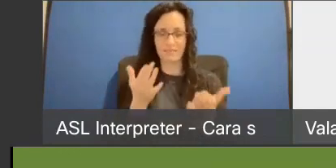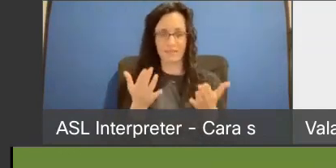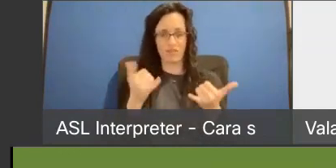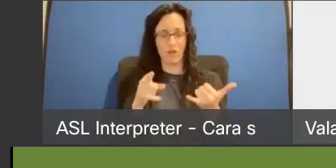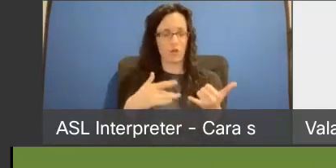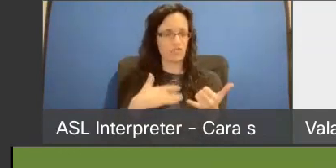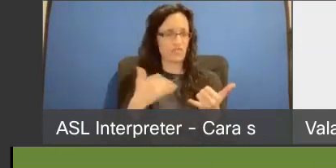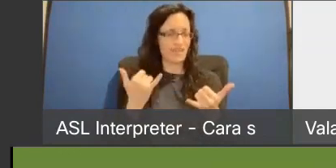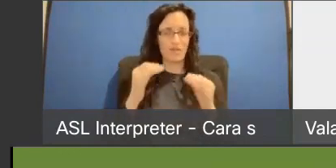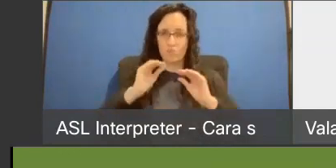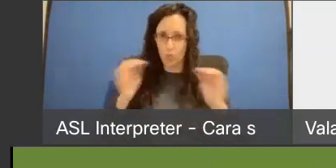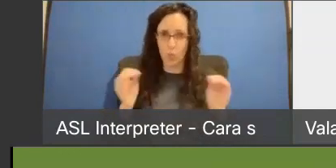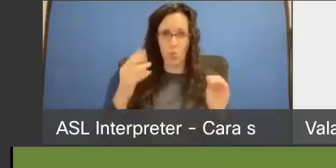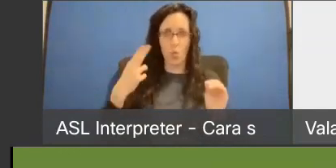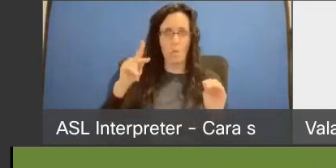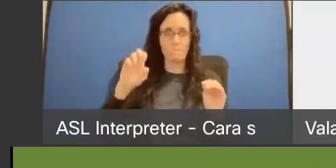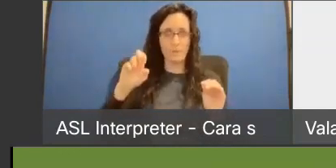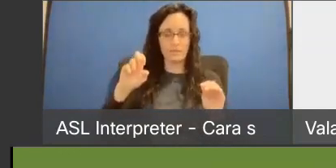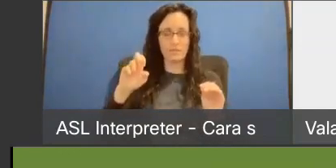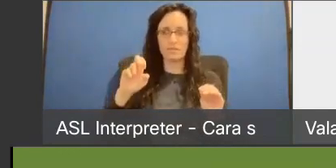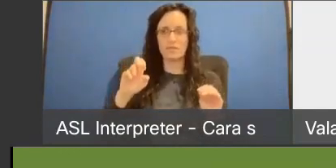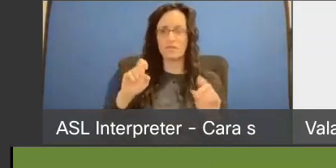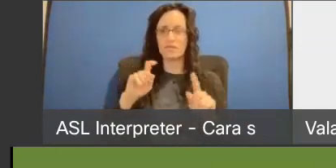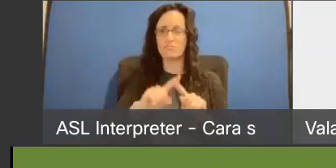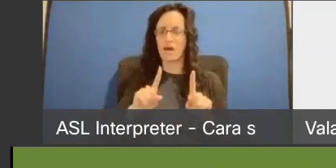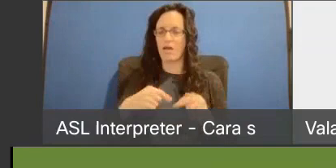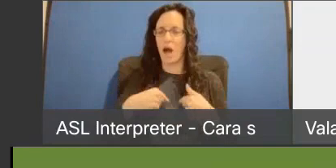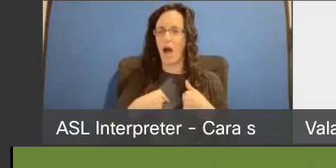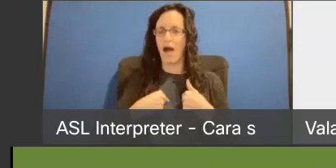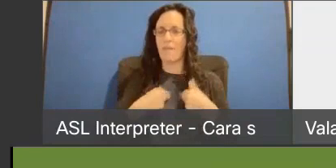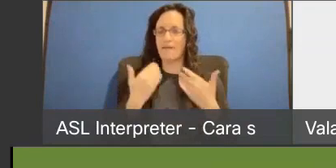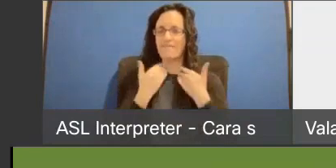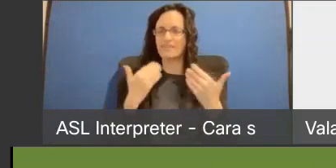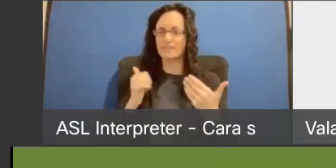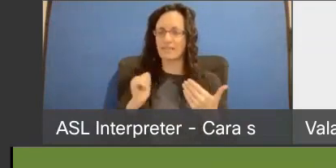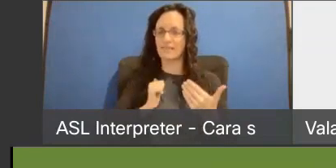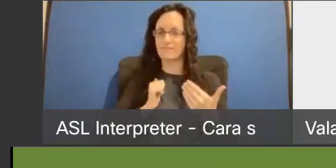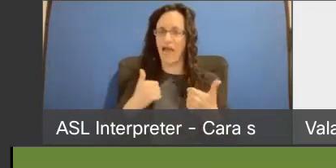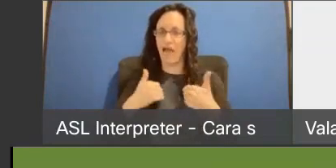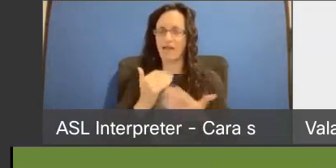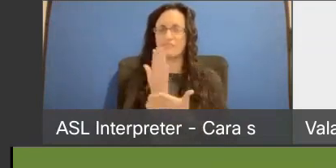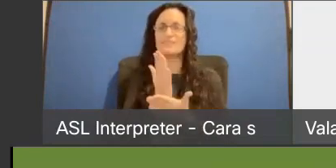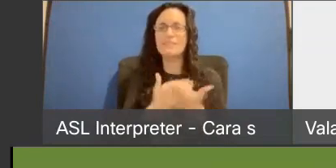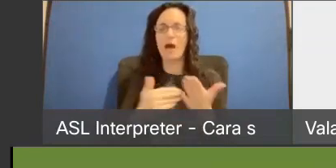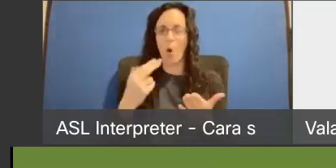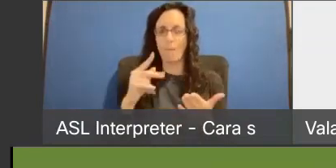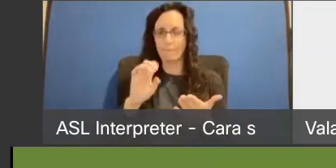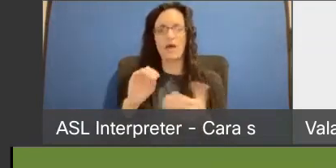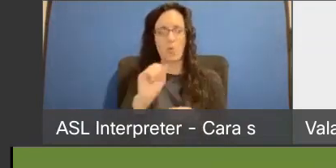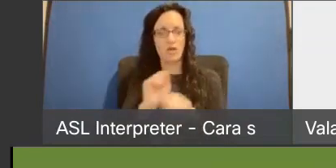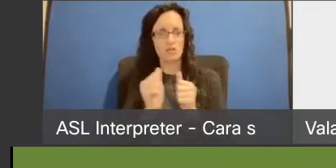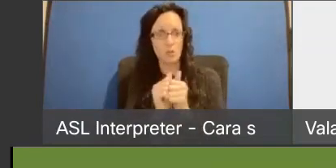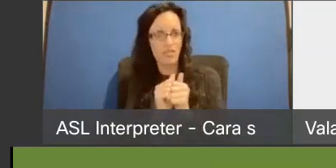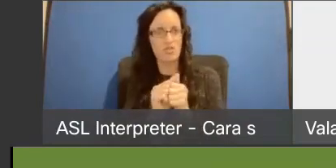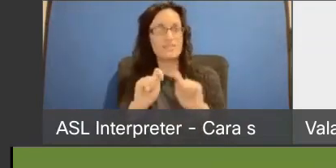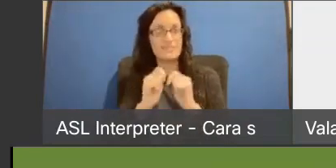hope, but let me hold on to that, because I'm quite convinced that we can find some hope and work on this together and work as a team